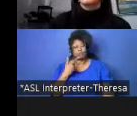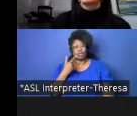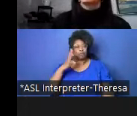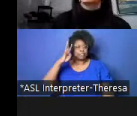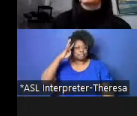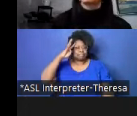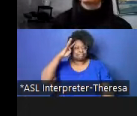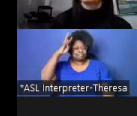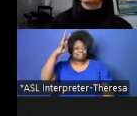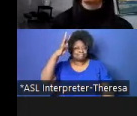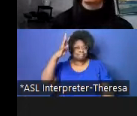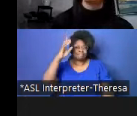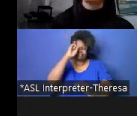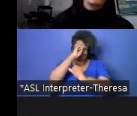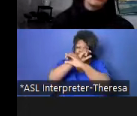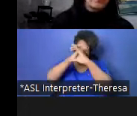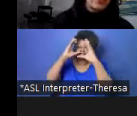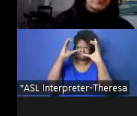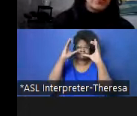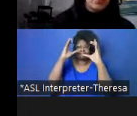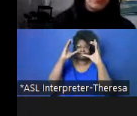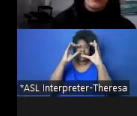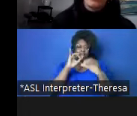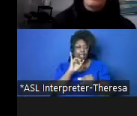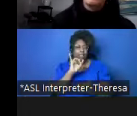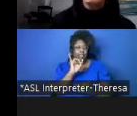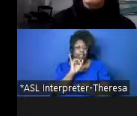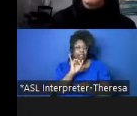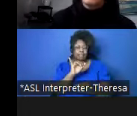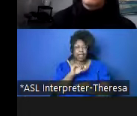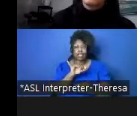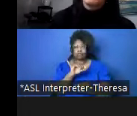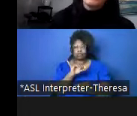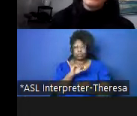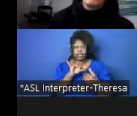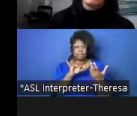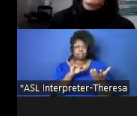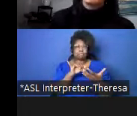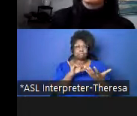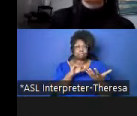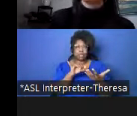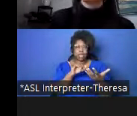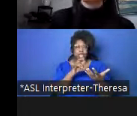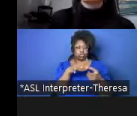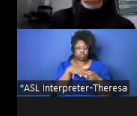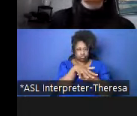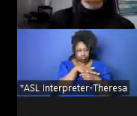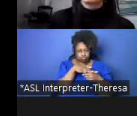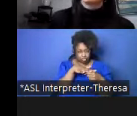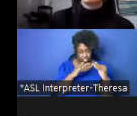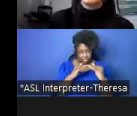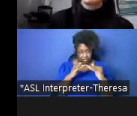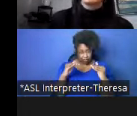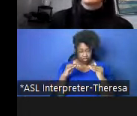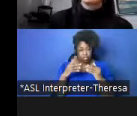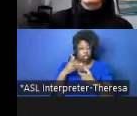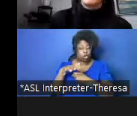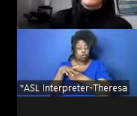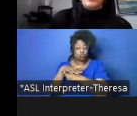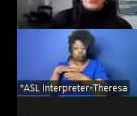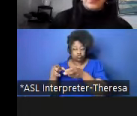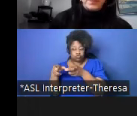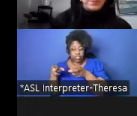really would be better at sort of the region or the region level, which would be scenario 3. And we'll talk about that